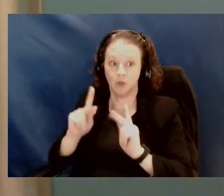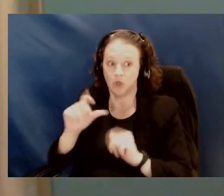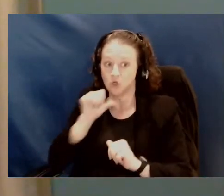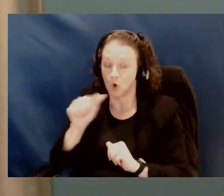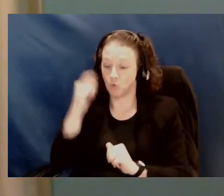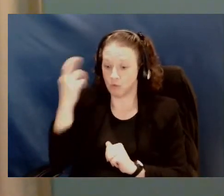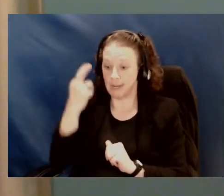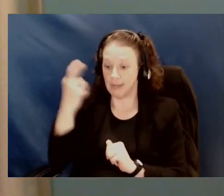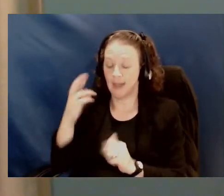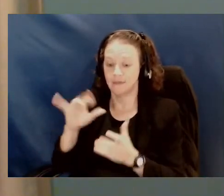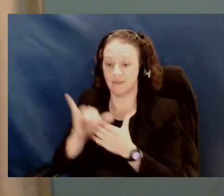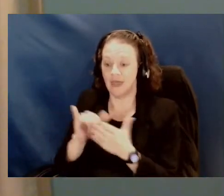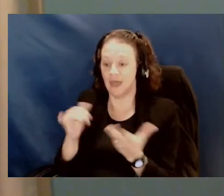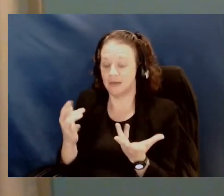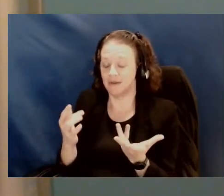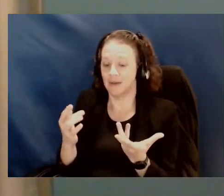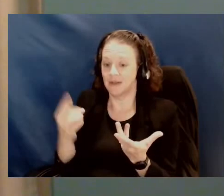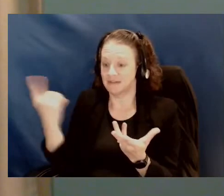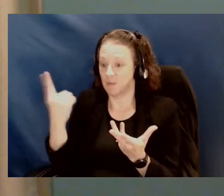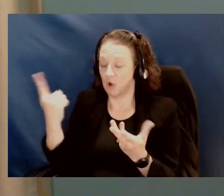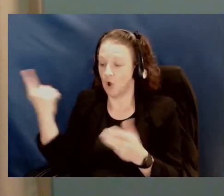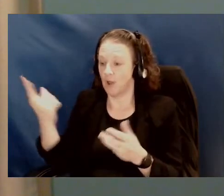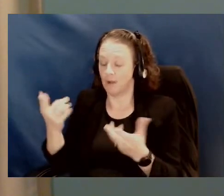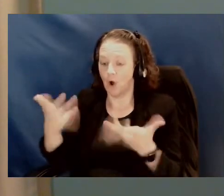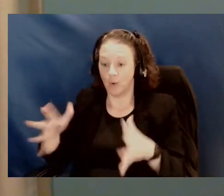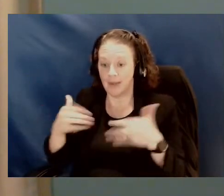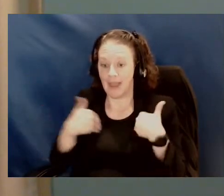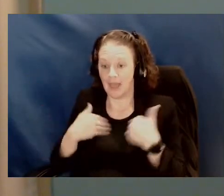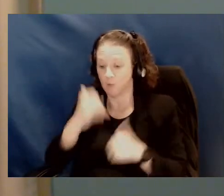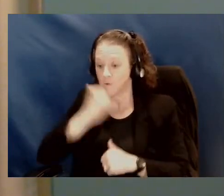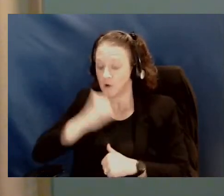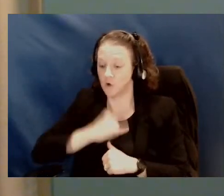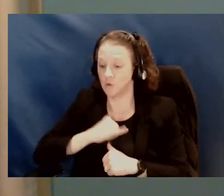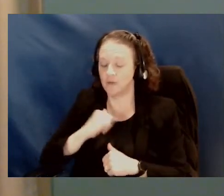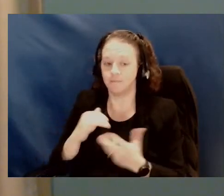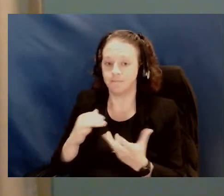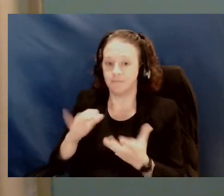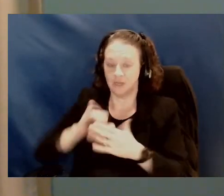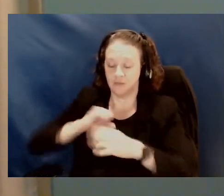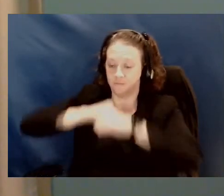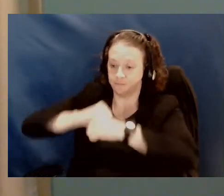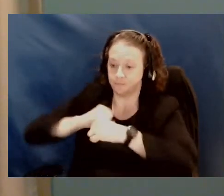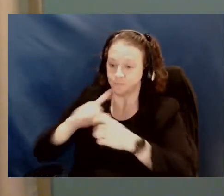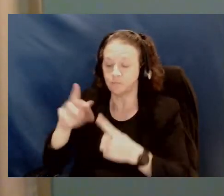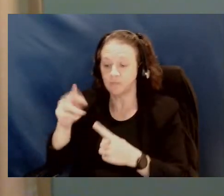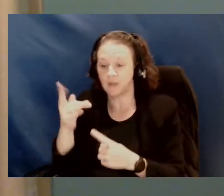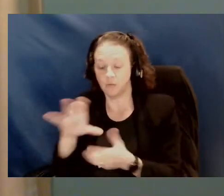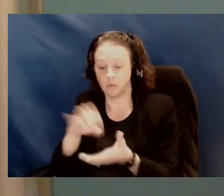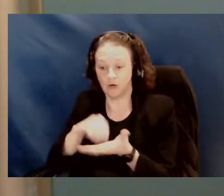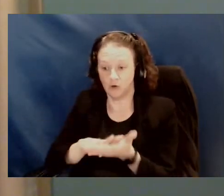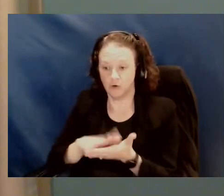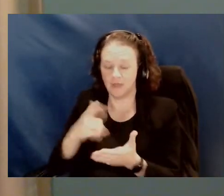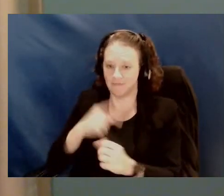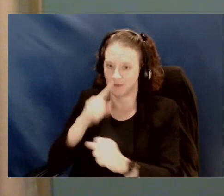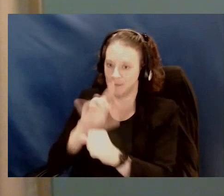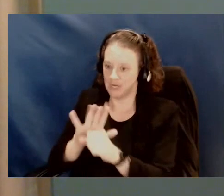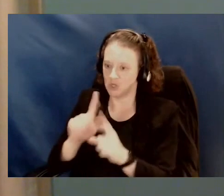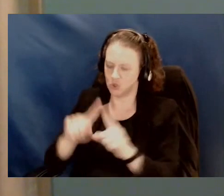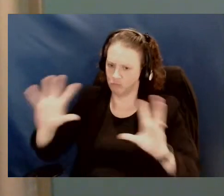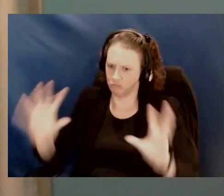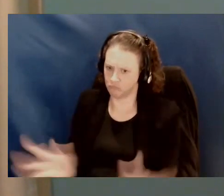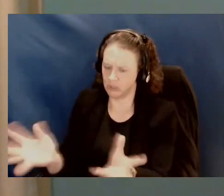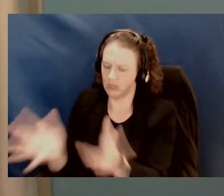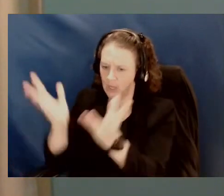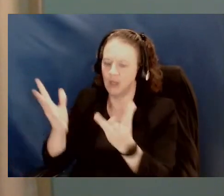had wrongdoing because those are shielded from public records. And I have committed to actually move that forward and advocate for that as Secretary